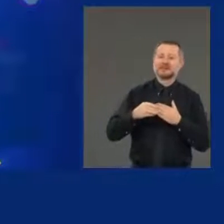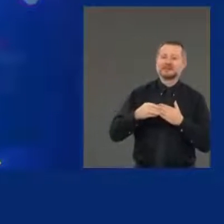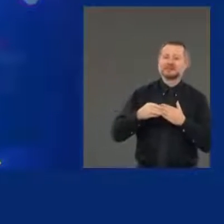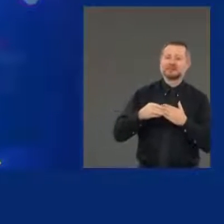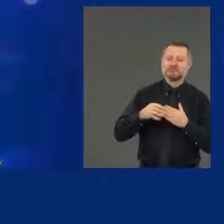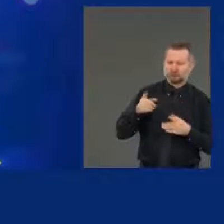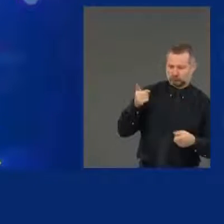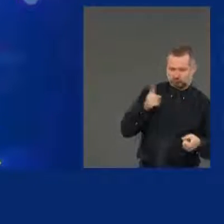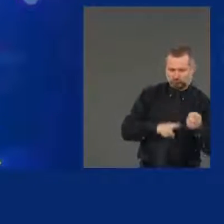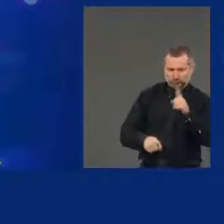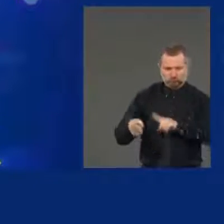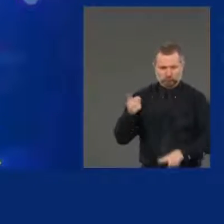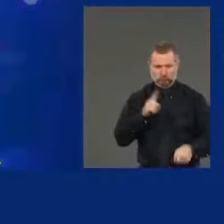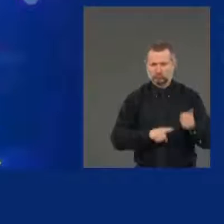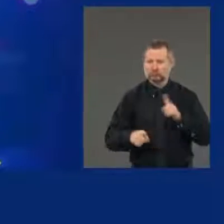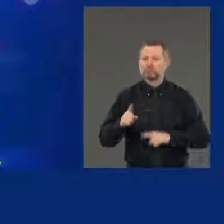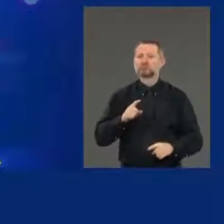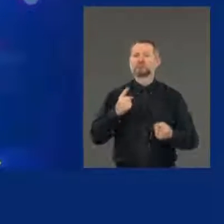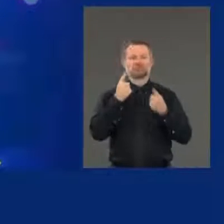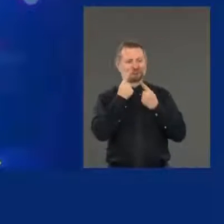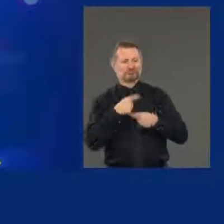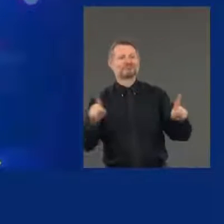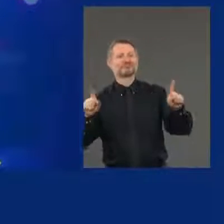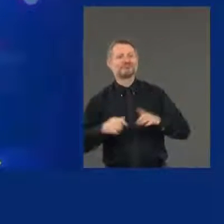actually make this happen.